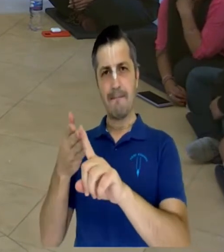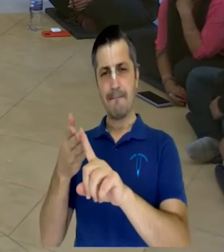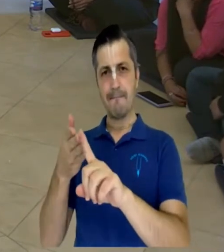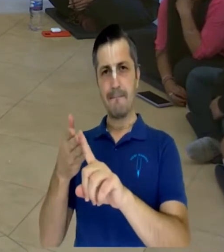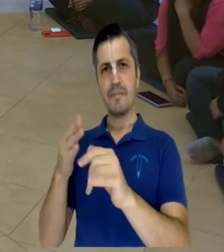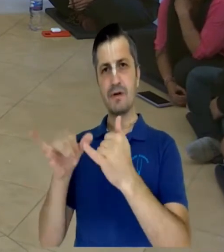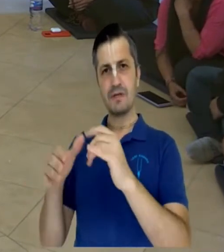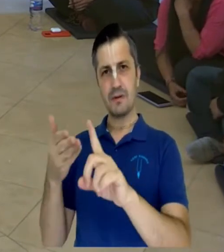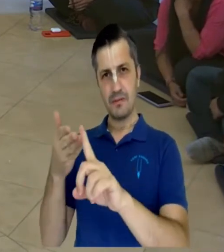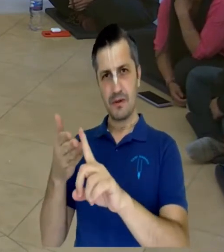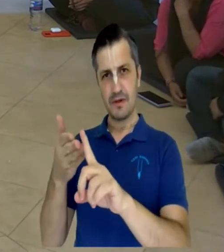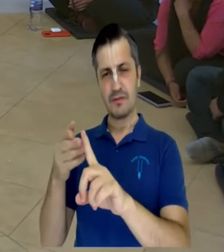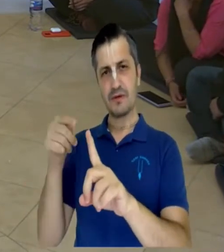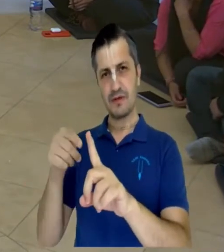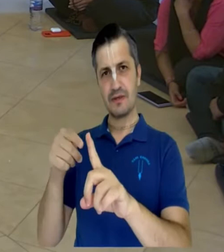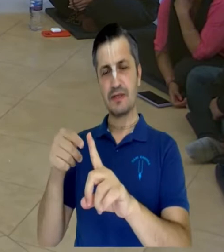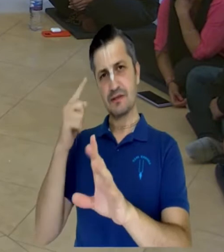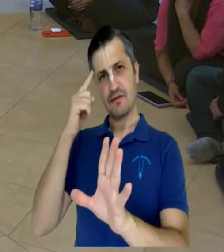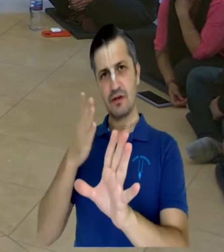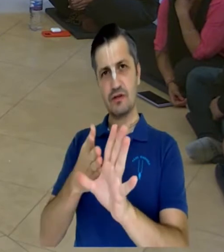this philosophical treatise.